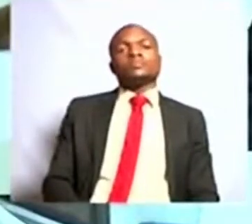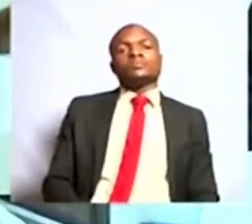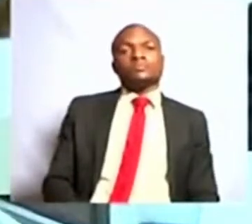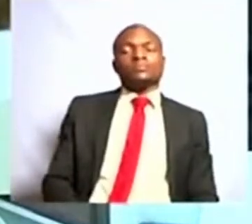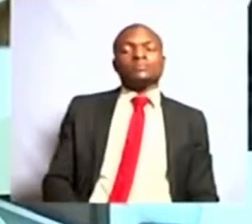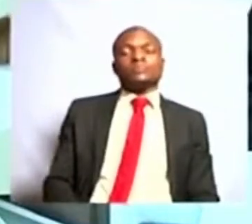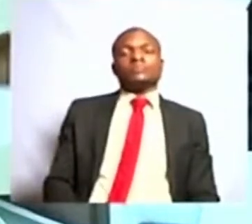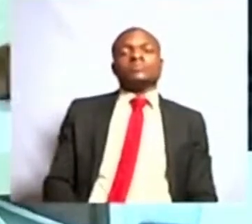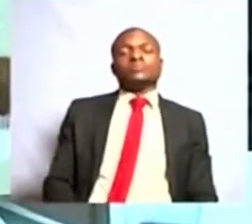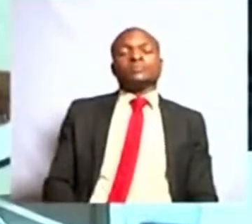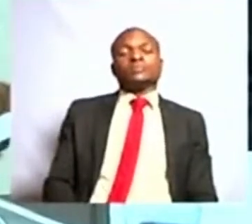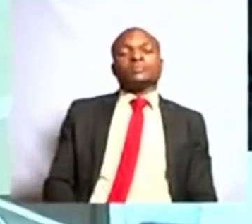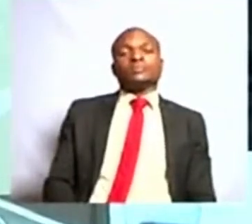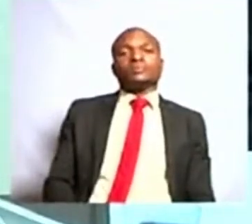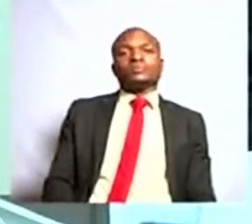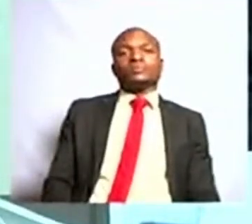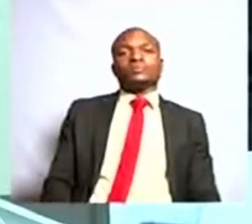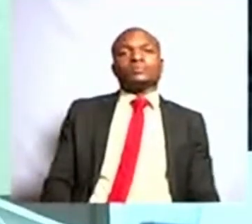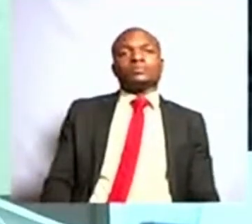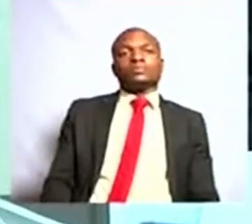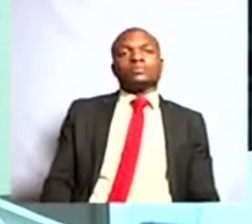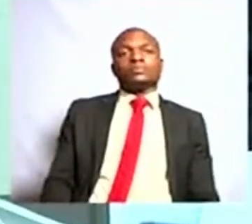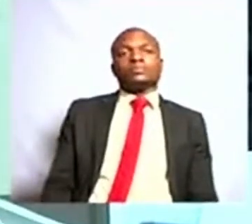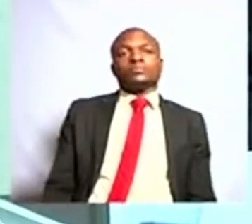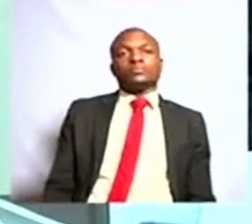reached at.